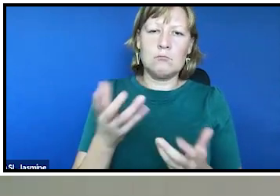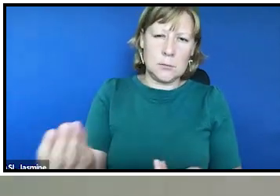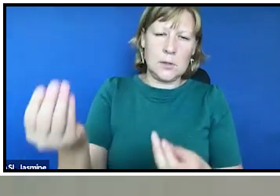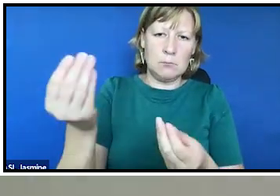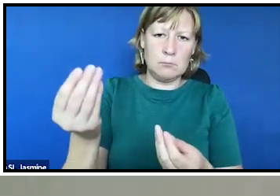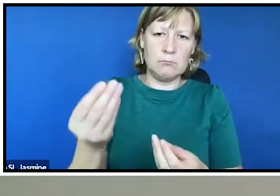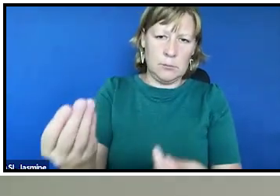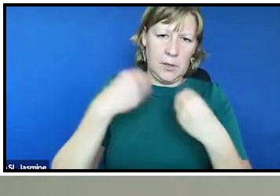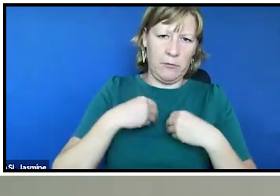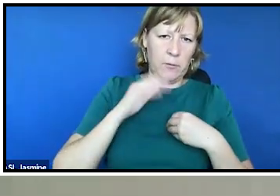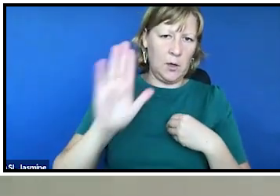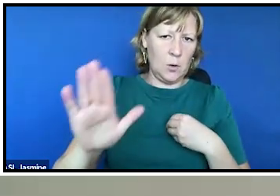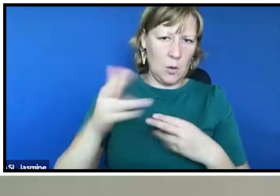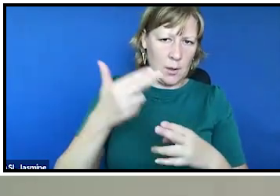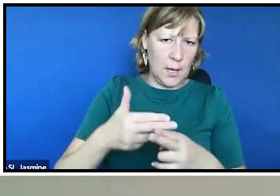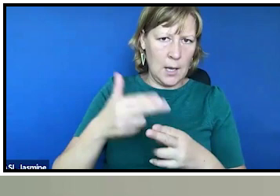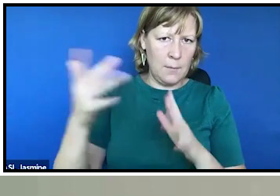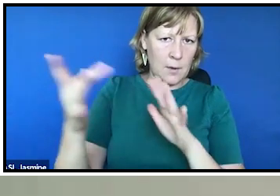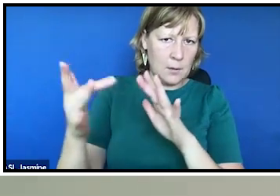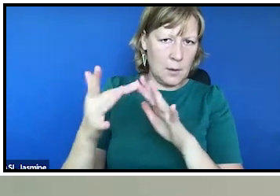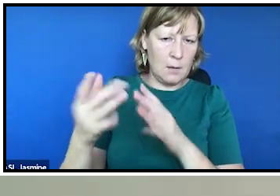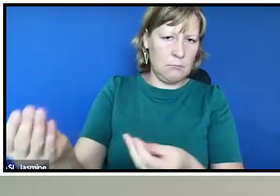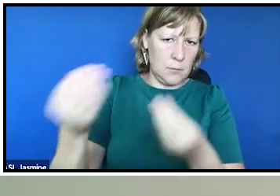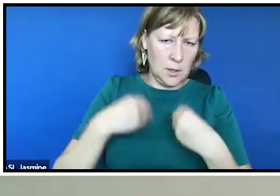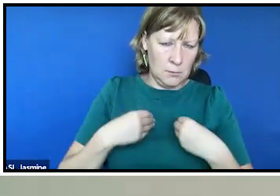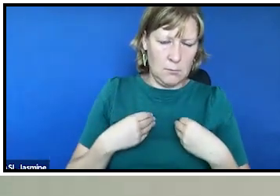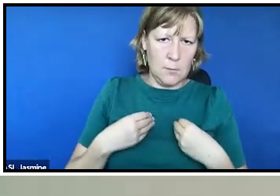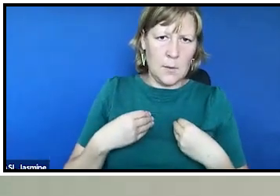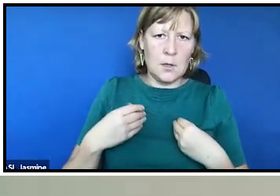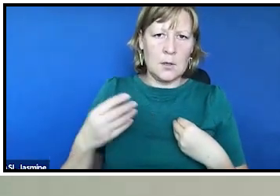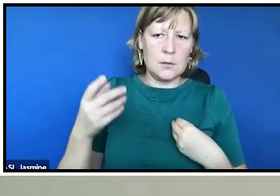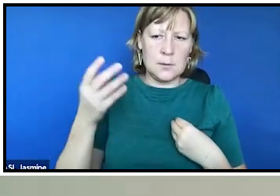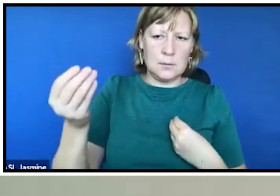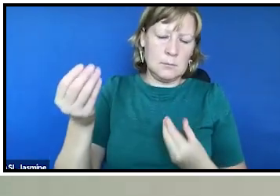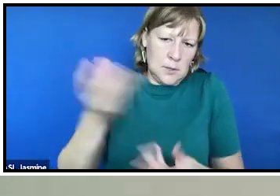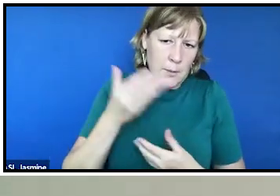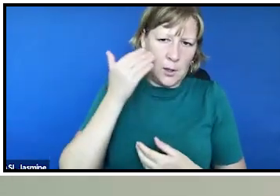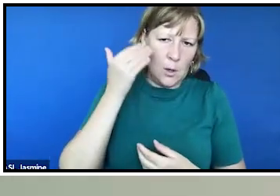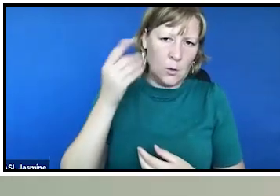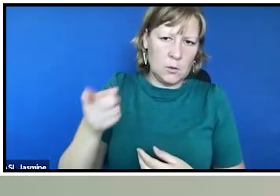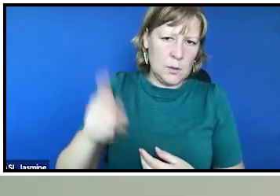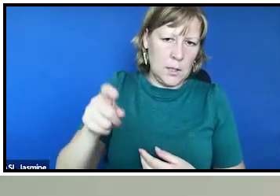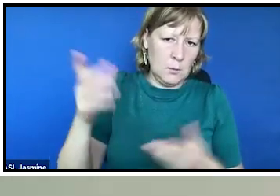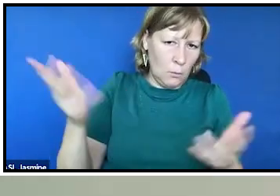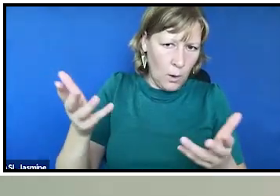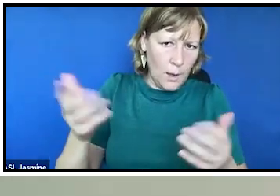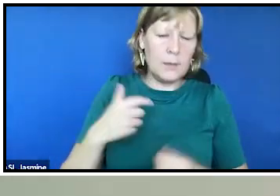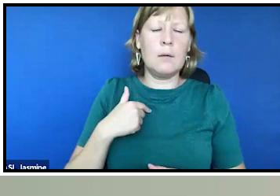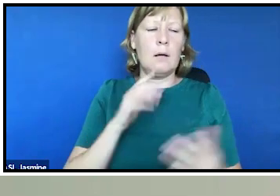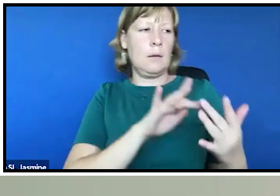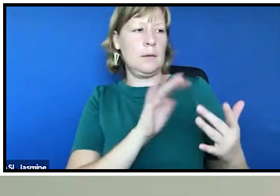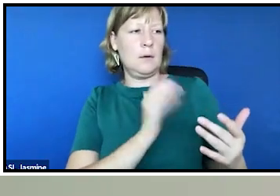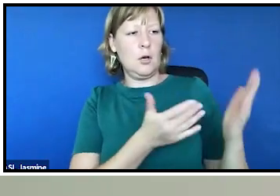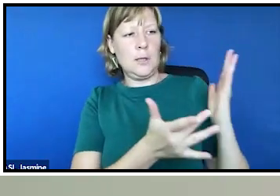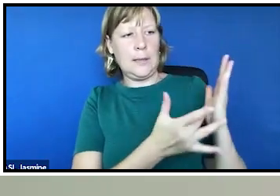see exactly what it is you're looking for, we can talk with our tech expert. She doesn't necessarily do these evaluations, but she's